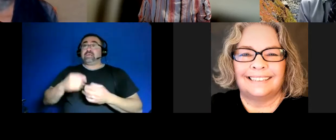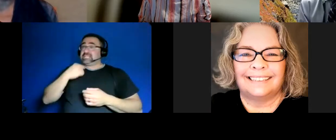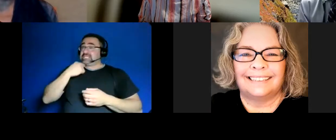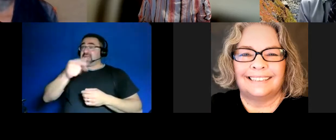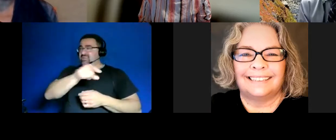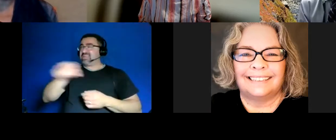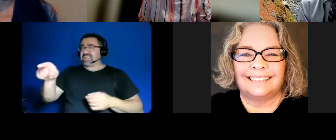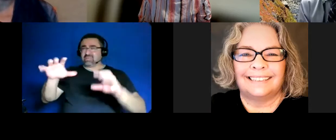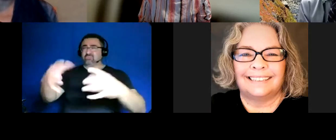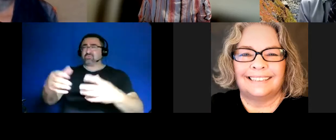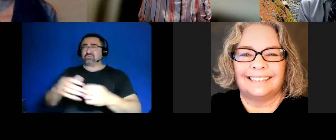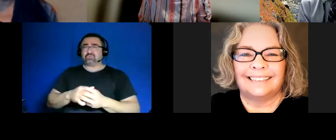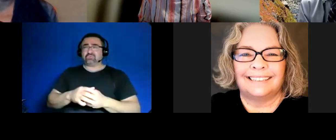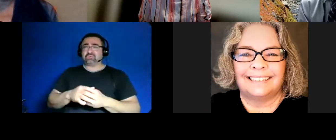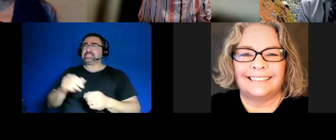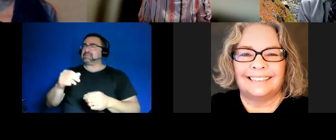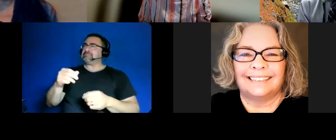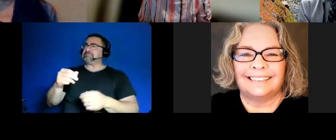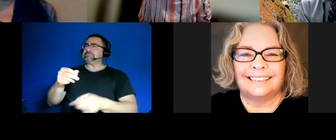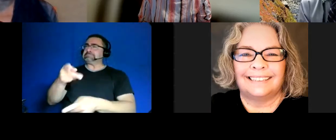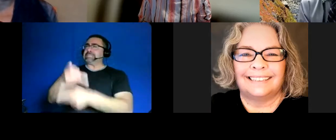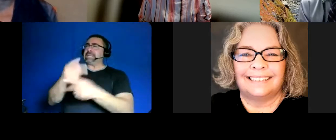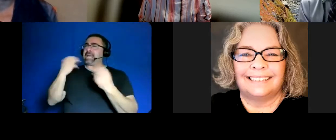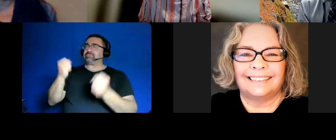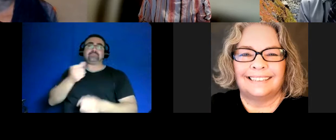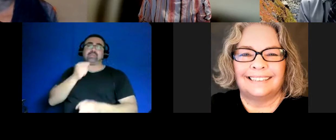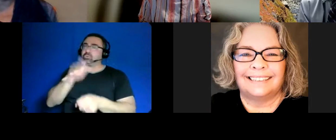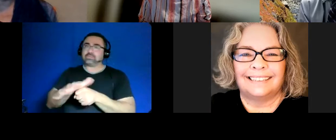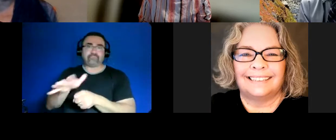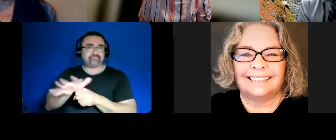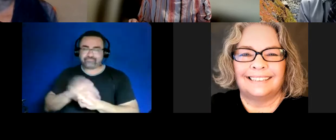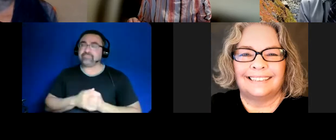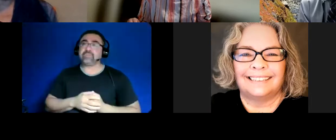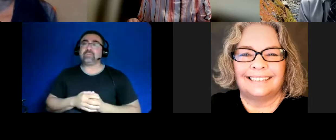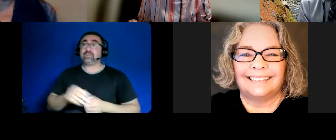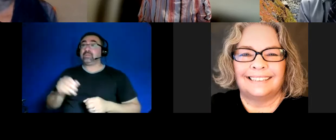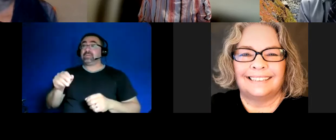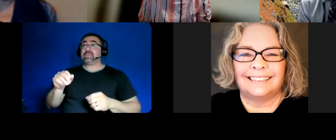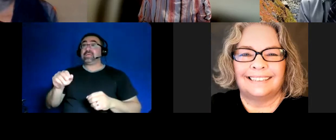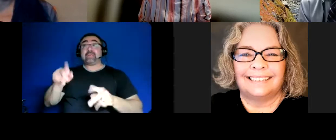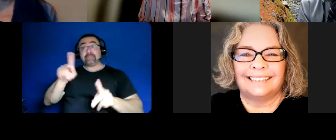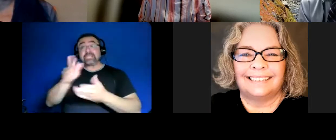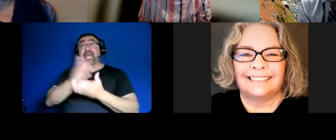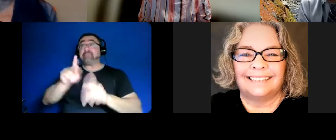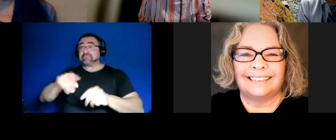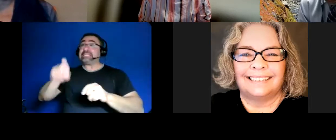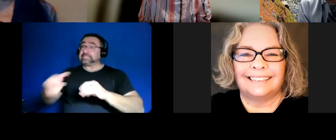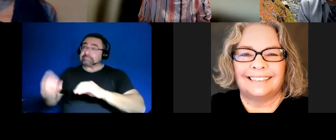be healthy is not sufficient. A lot of people do need the extra